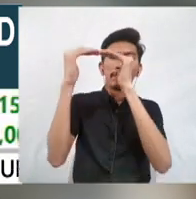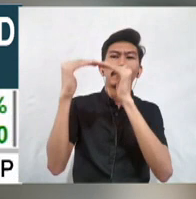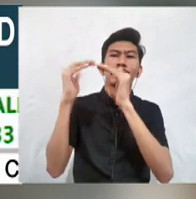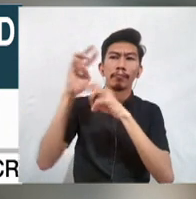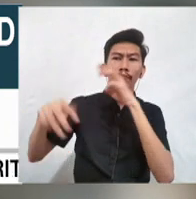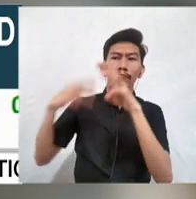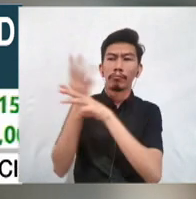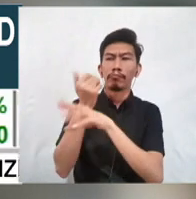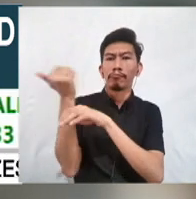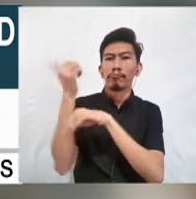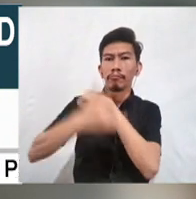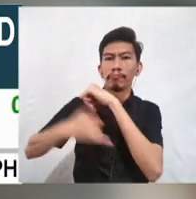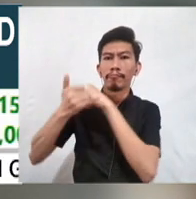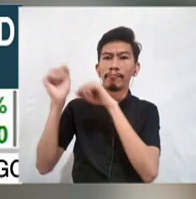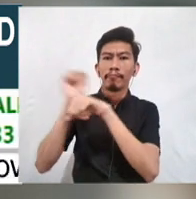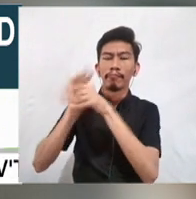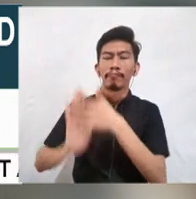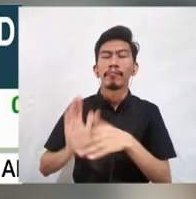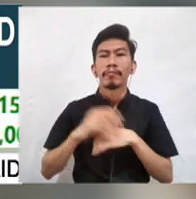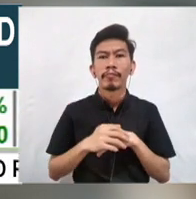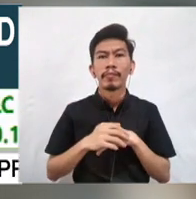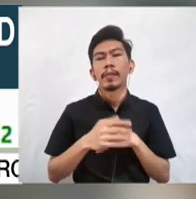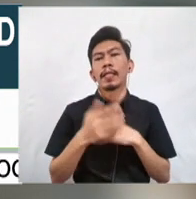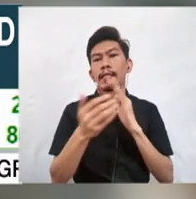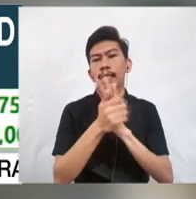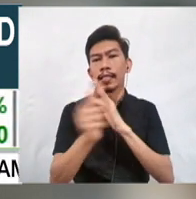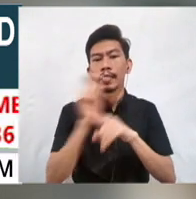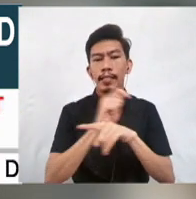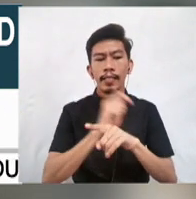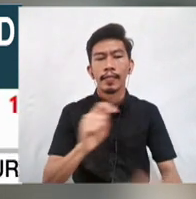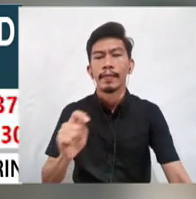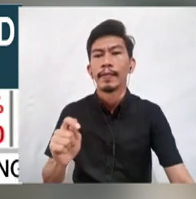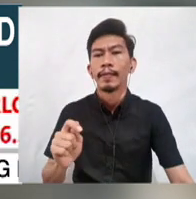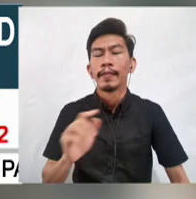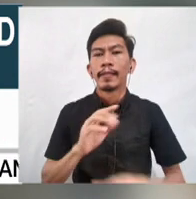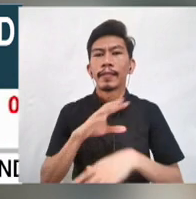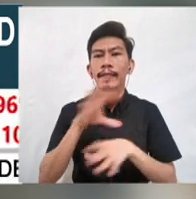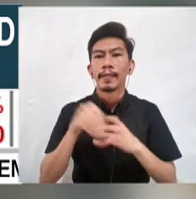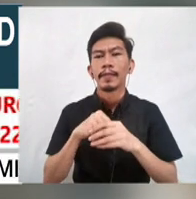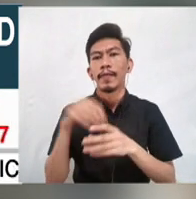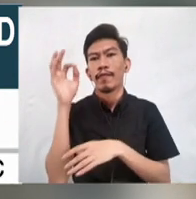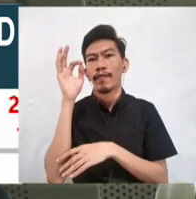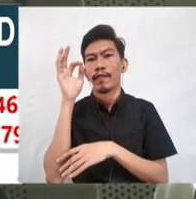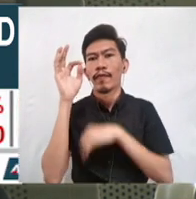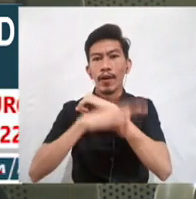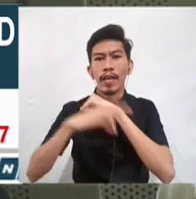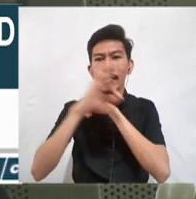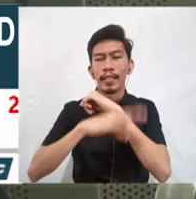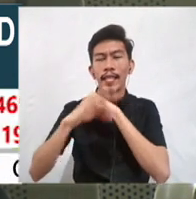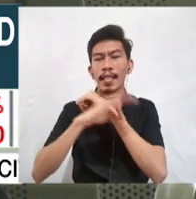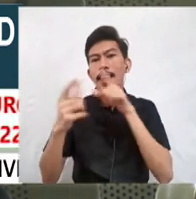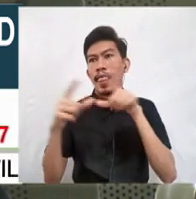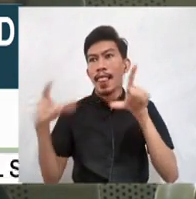some of this skills training will include foreign languages. No, mm-hmm. We need this, especially in